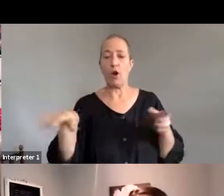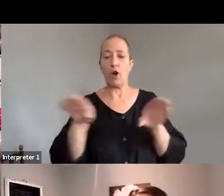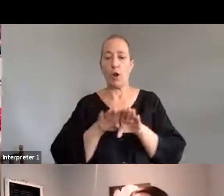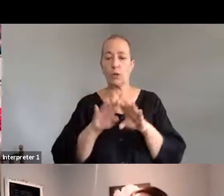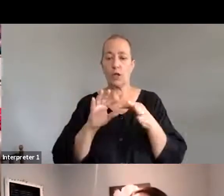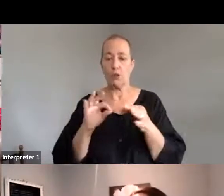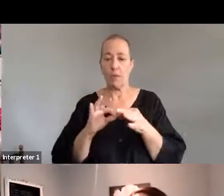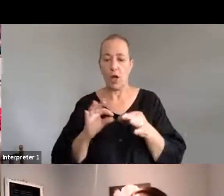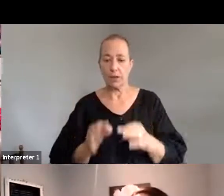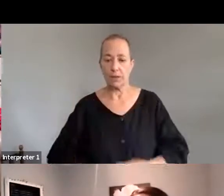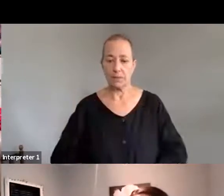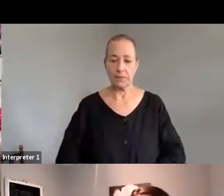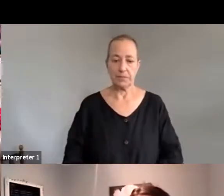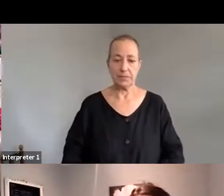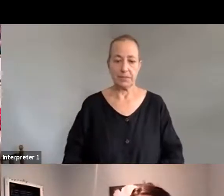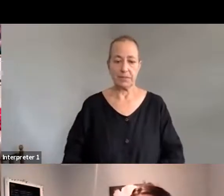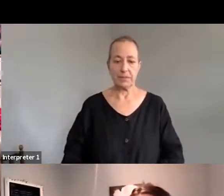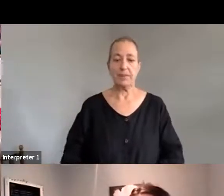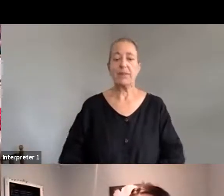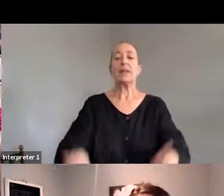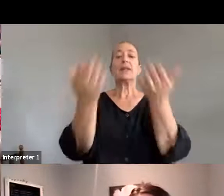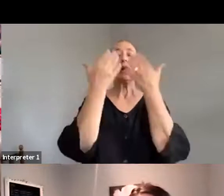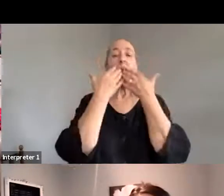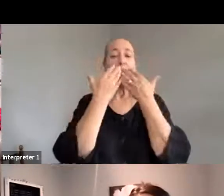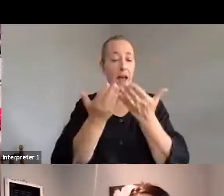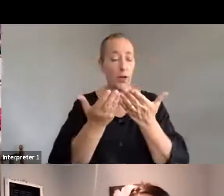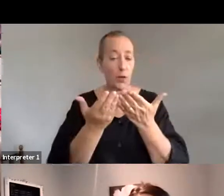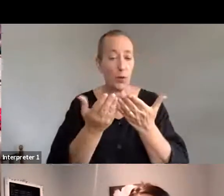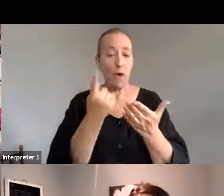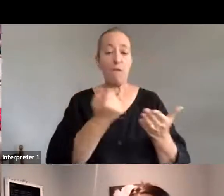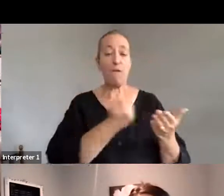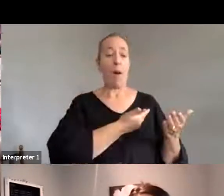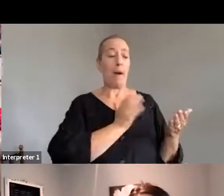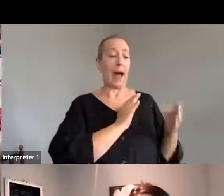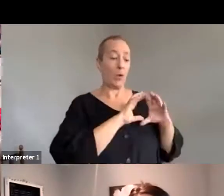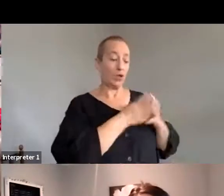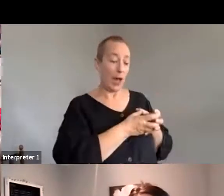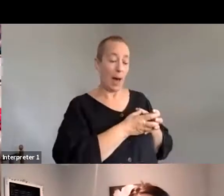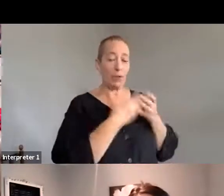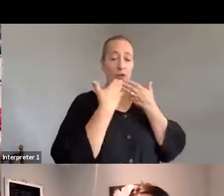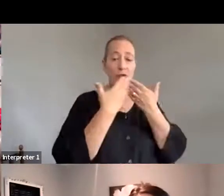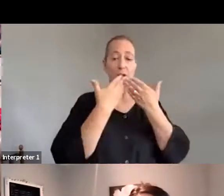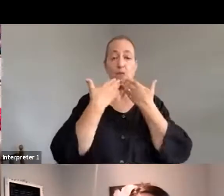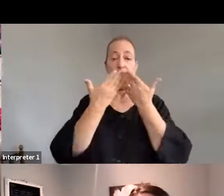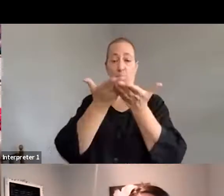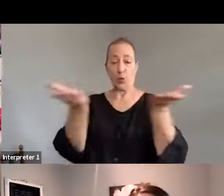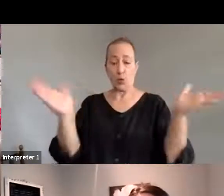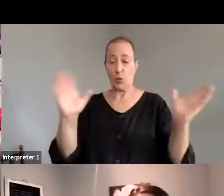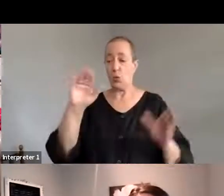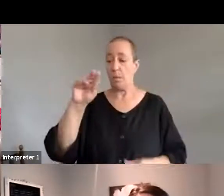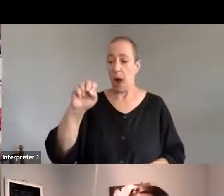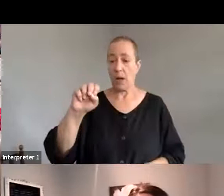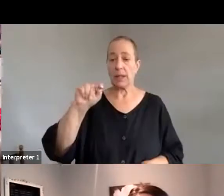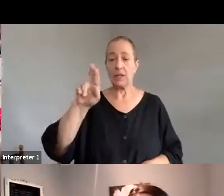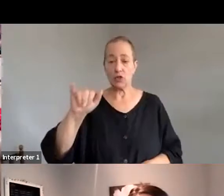Thank you, Sharon. On behalf of our chapter, thank you everyone who participated. Bonnie, Tracy,